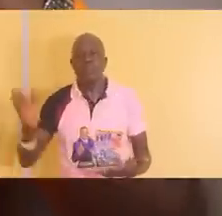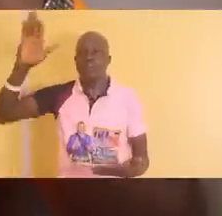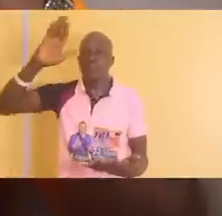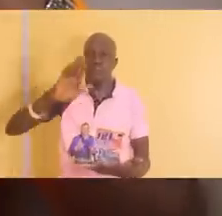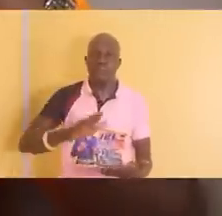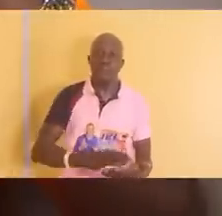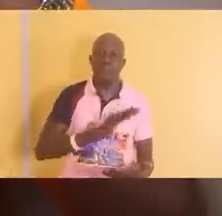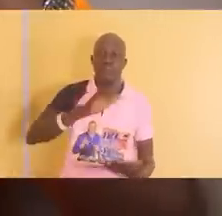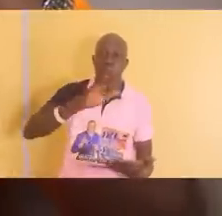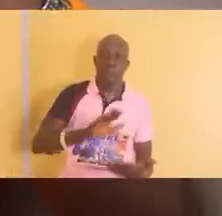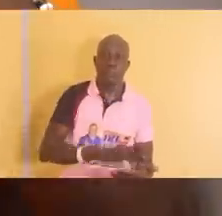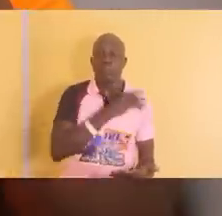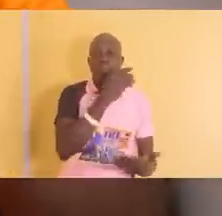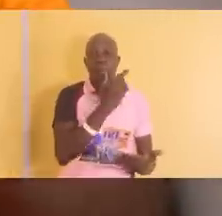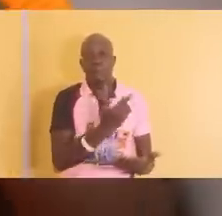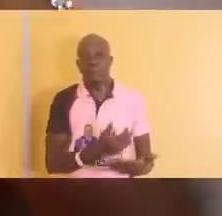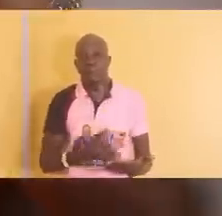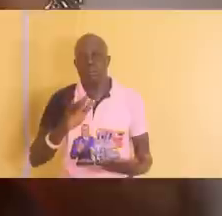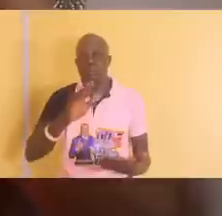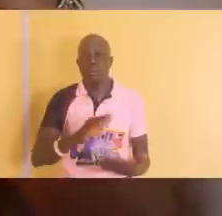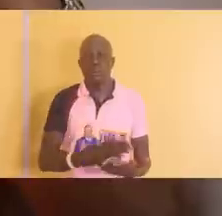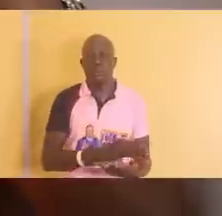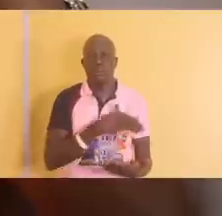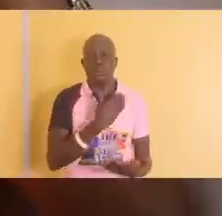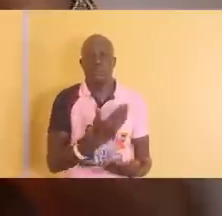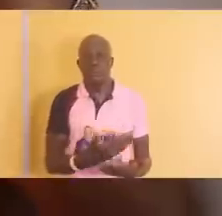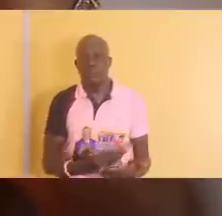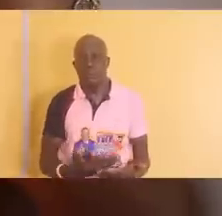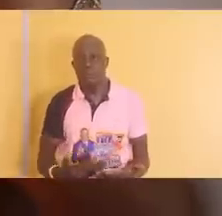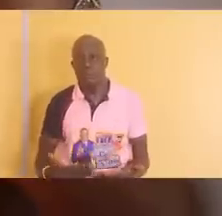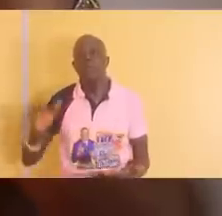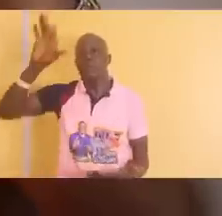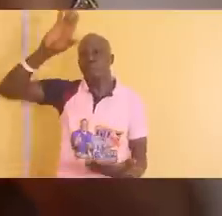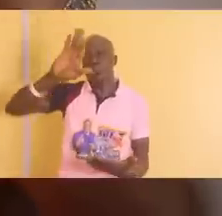Ina wolo deminu. Otanbe jide.